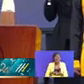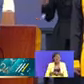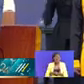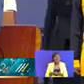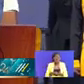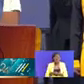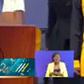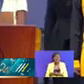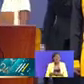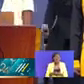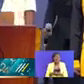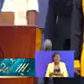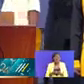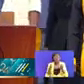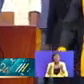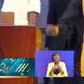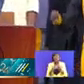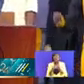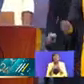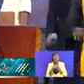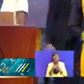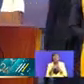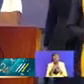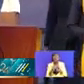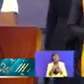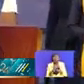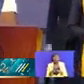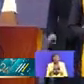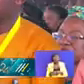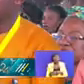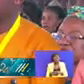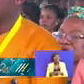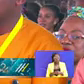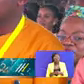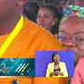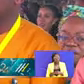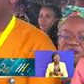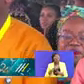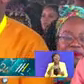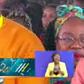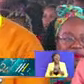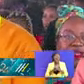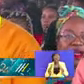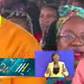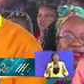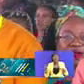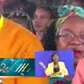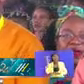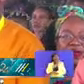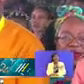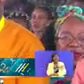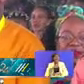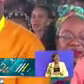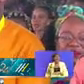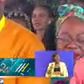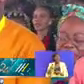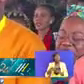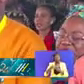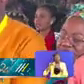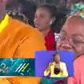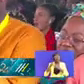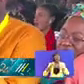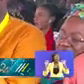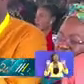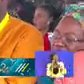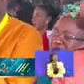ordain us and release us the Giants of our day are strange but they are